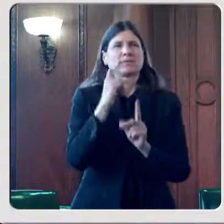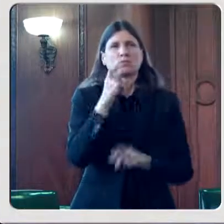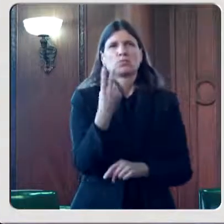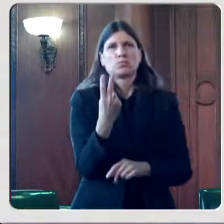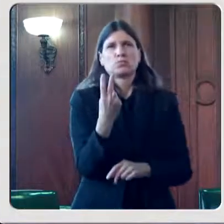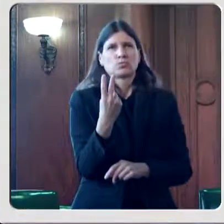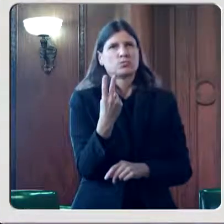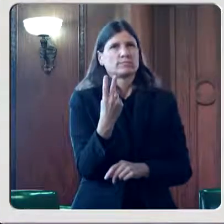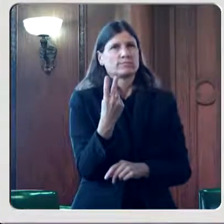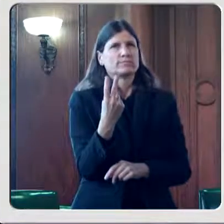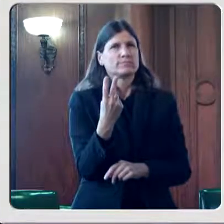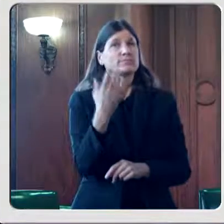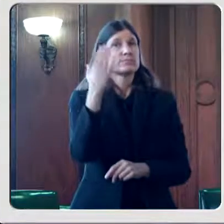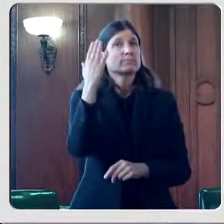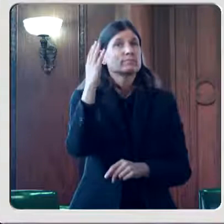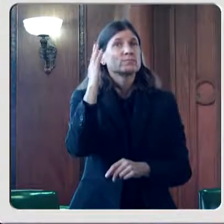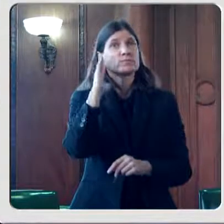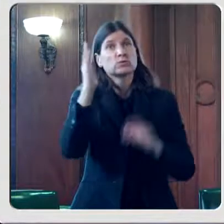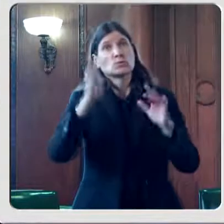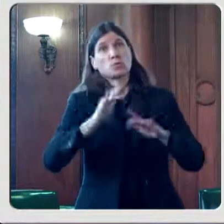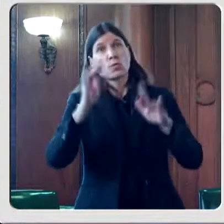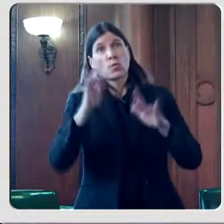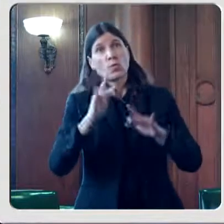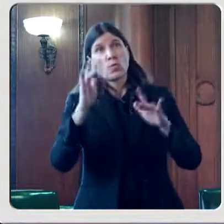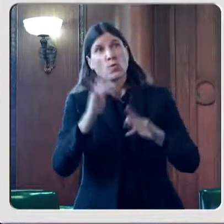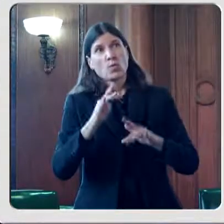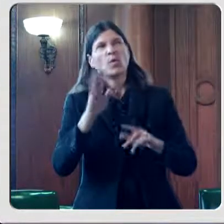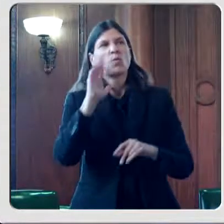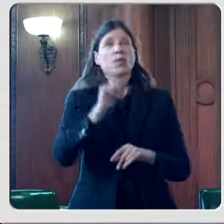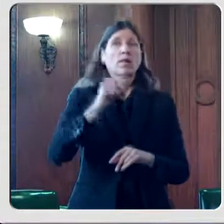have other pending storms coming. He'll update you on the snowstorms.